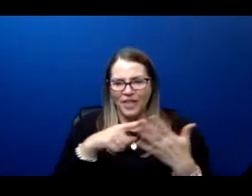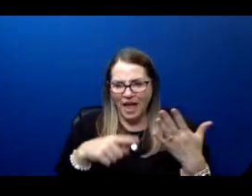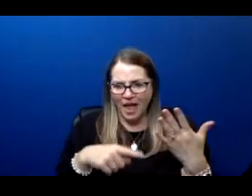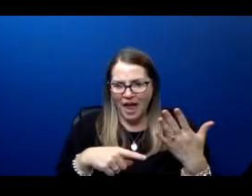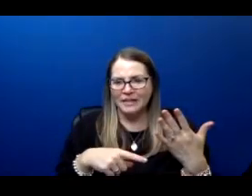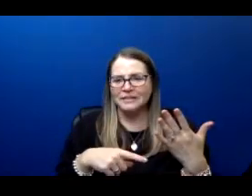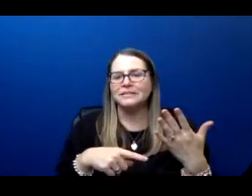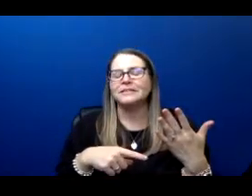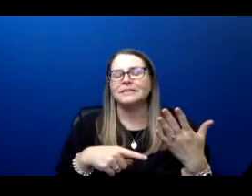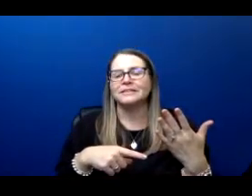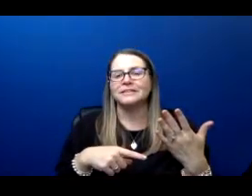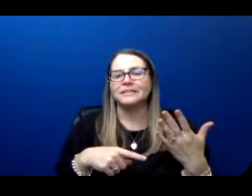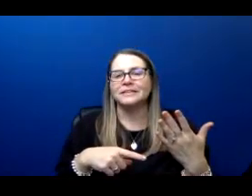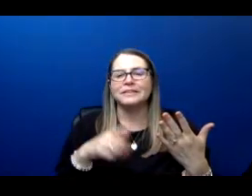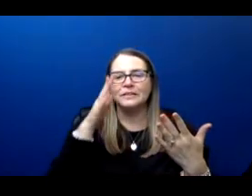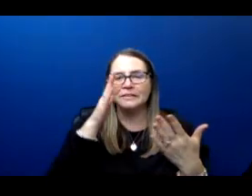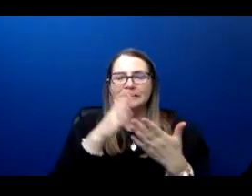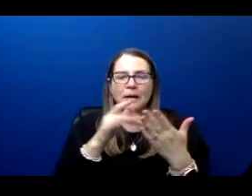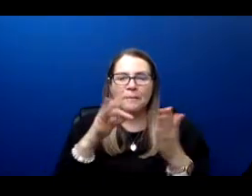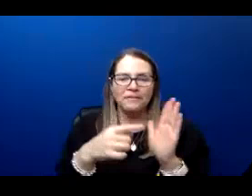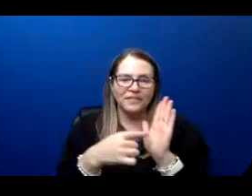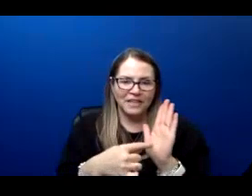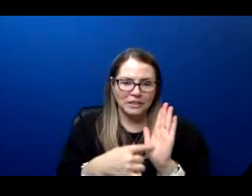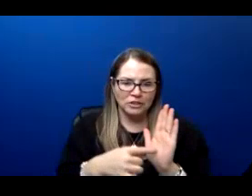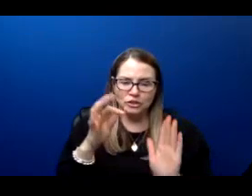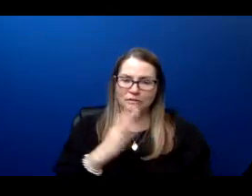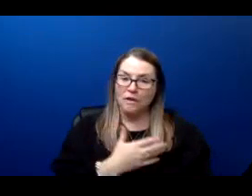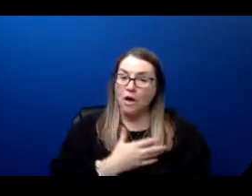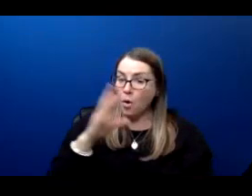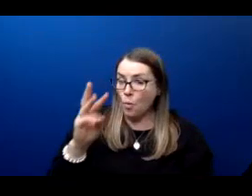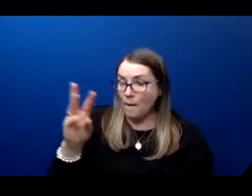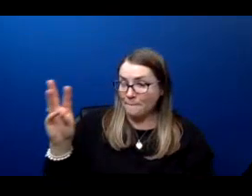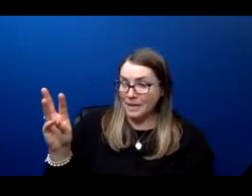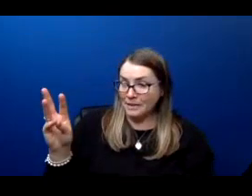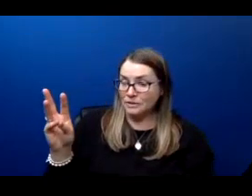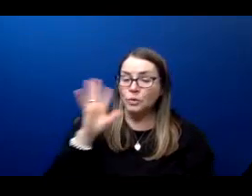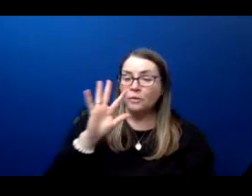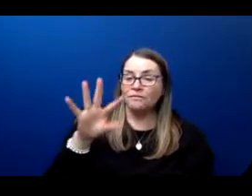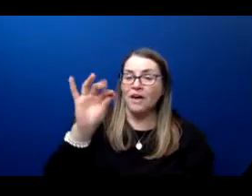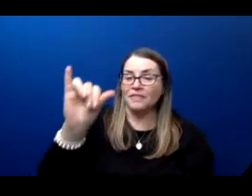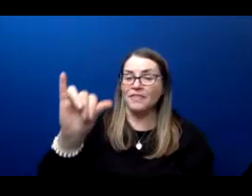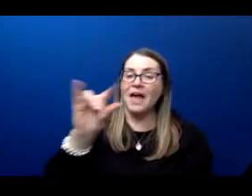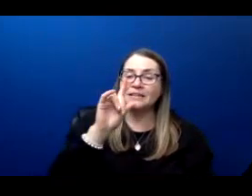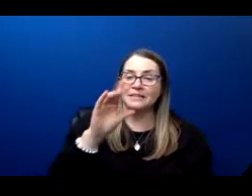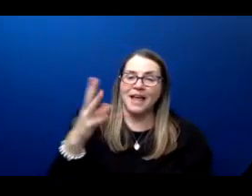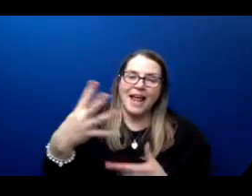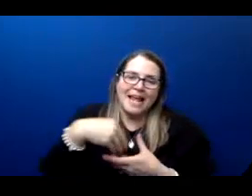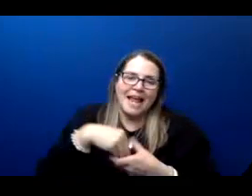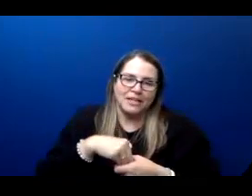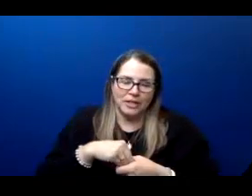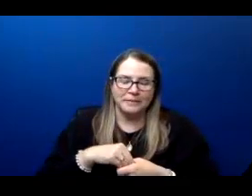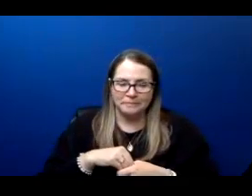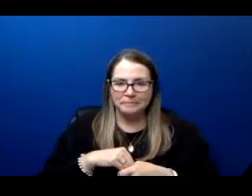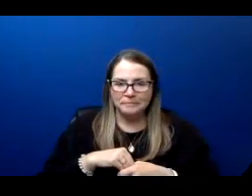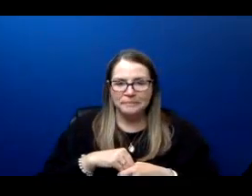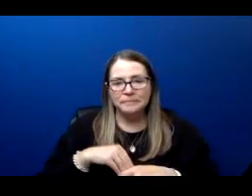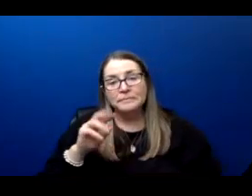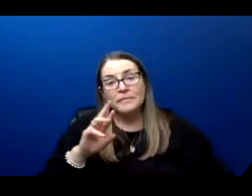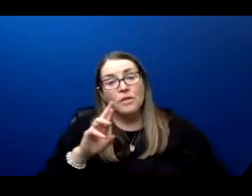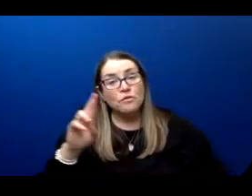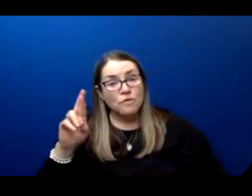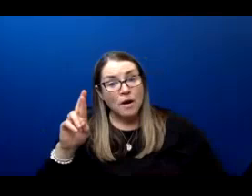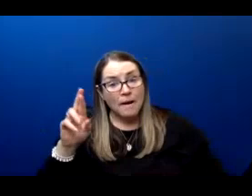live demo of some of the features of our web page, and I think you'll find that engaging. Also on the right side, you can see